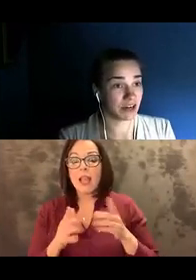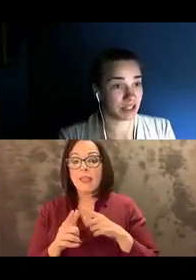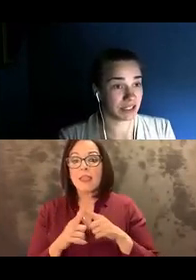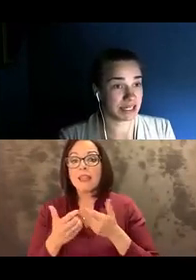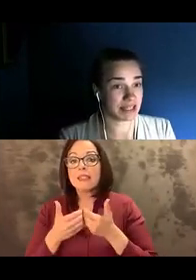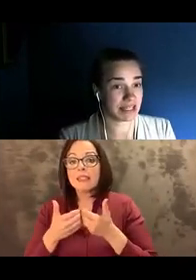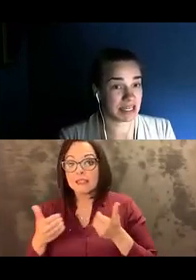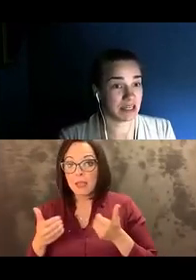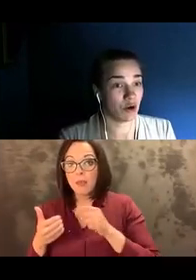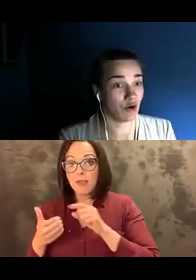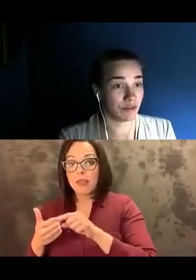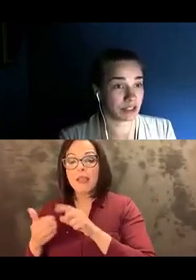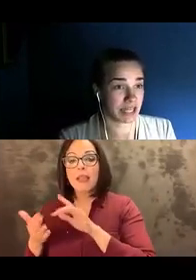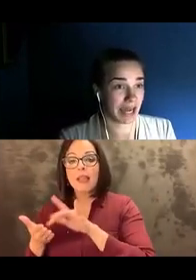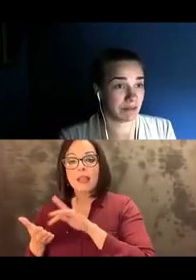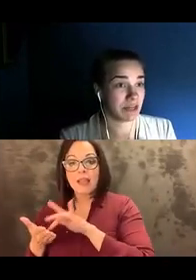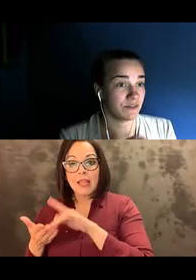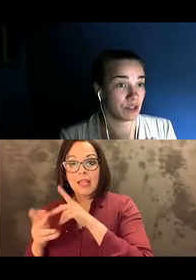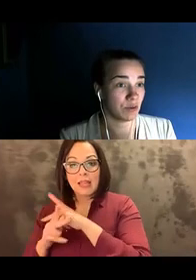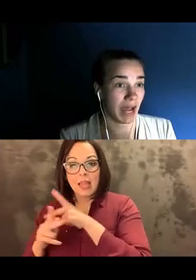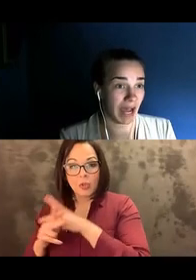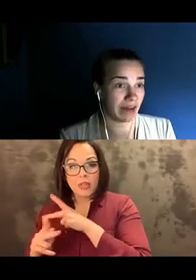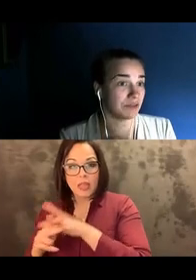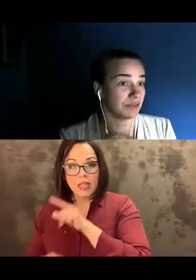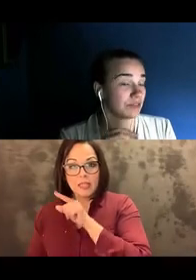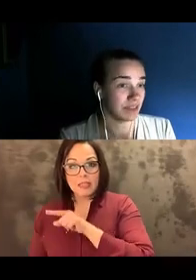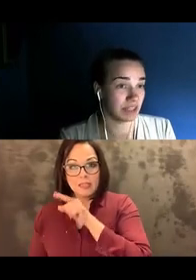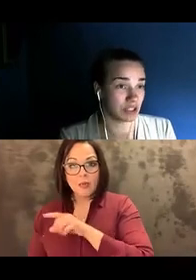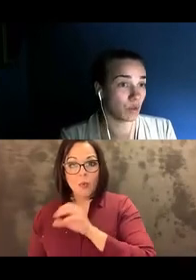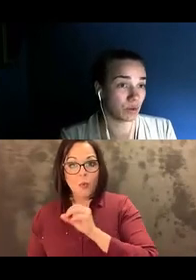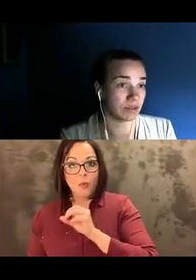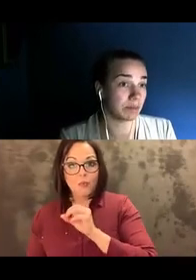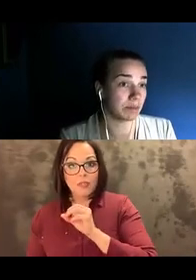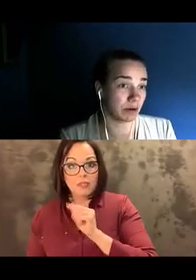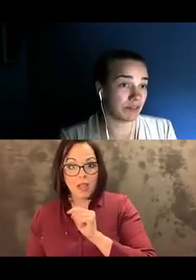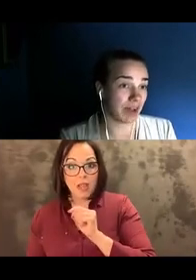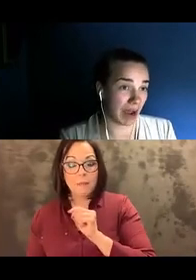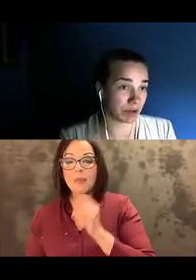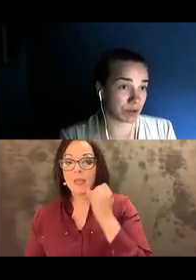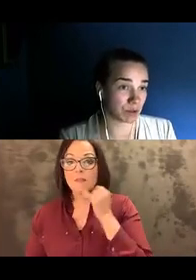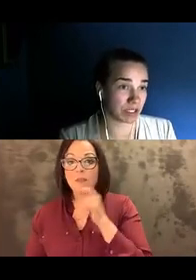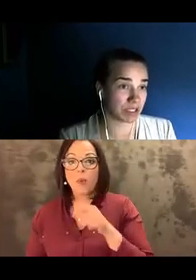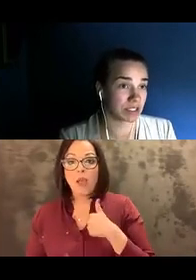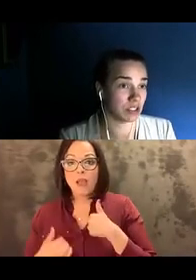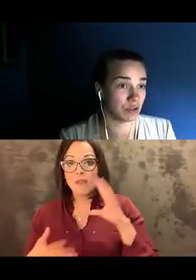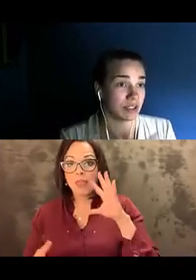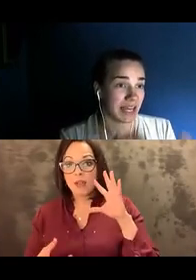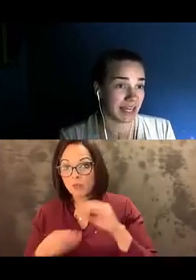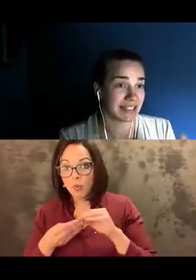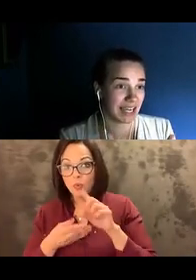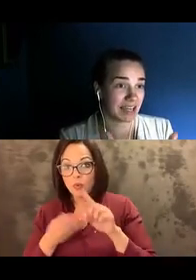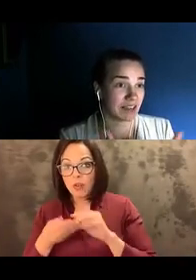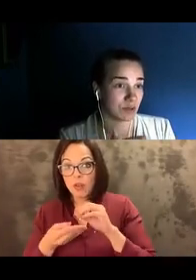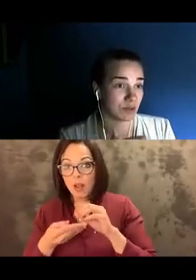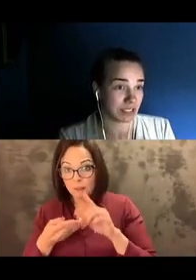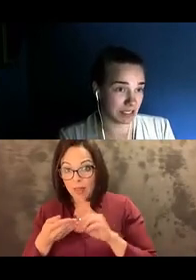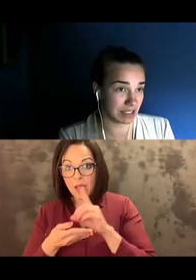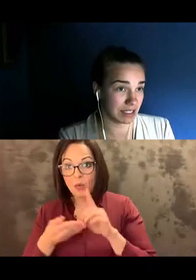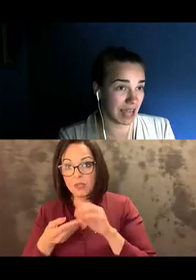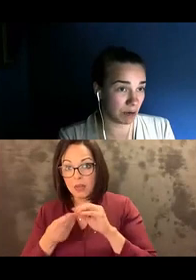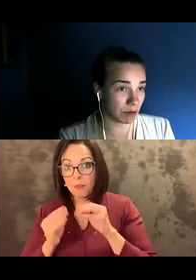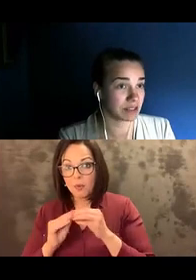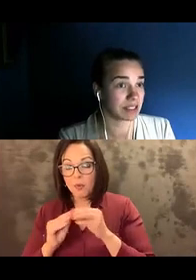separately calculate the overtime. If you have the total number of hours worked, you could then take